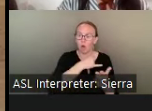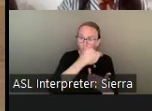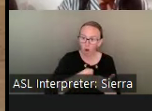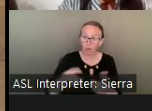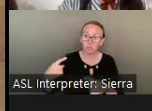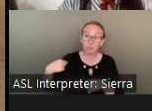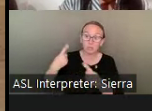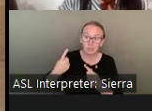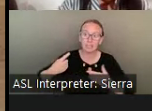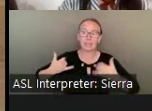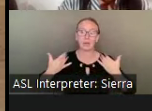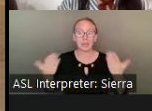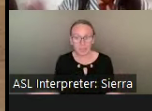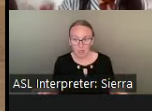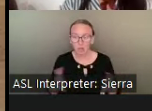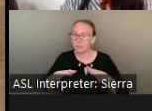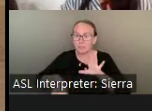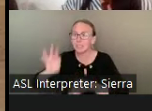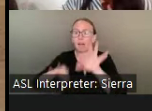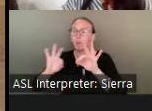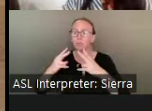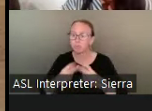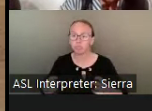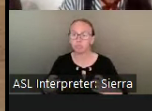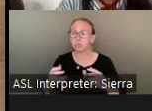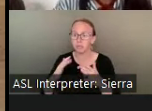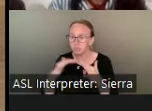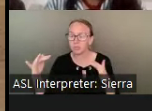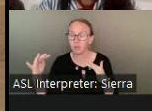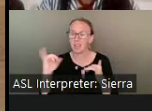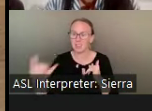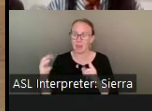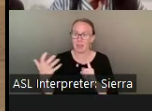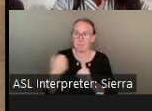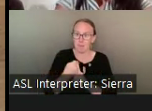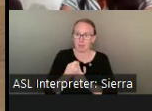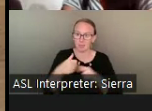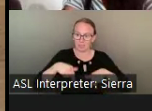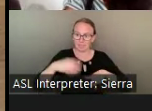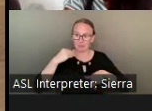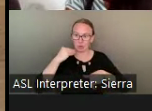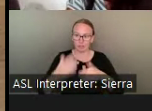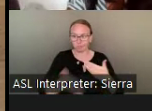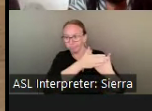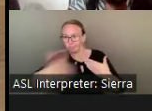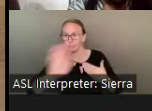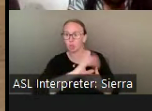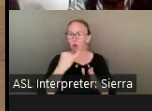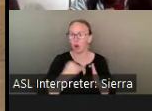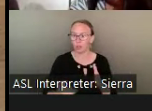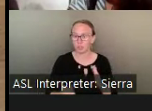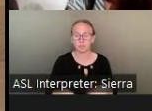look like in the future for her work? Is that Sure? Okay. I